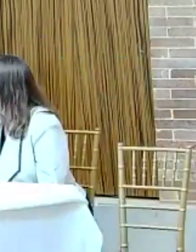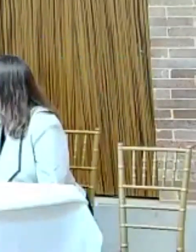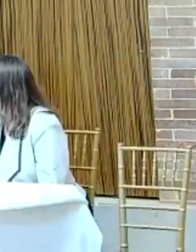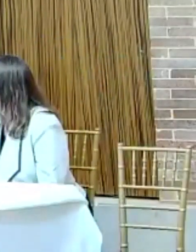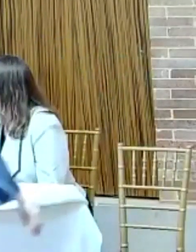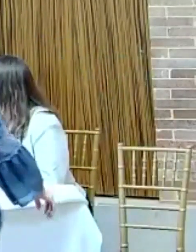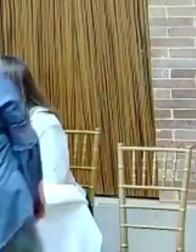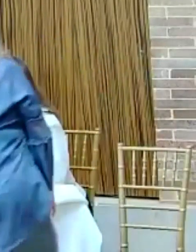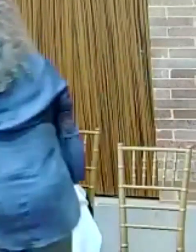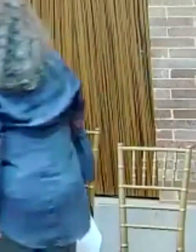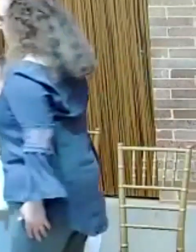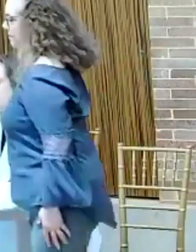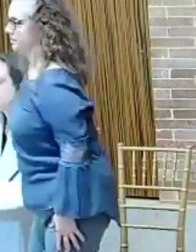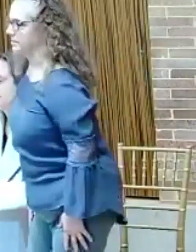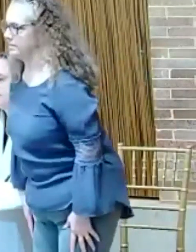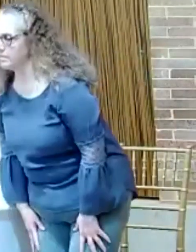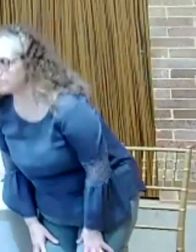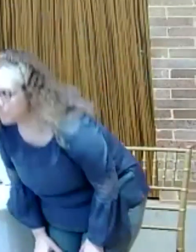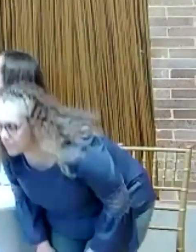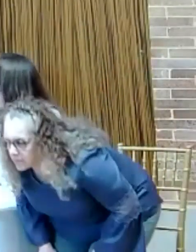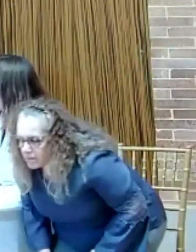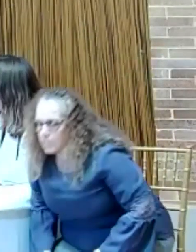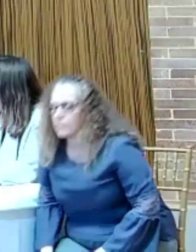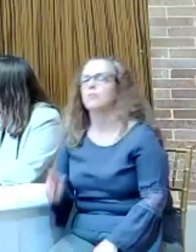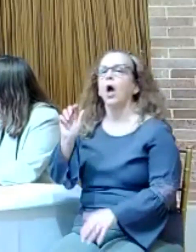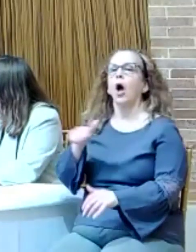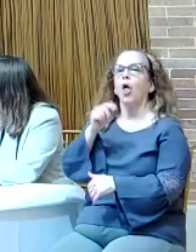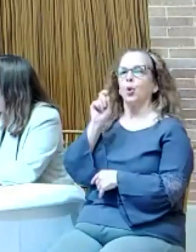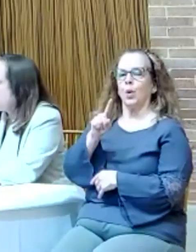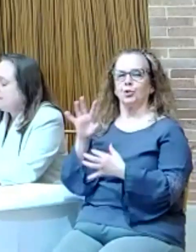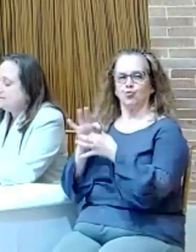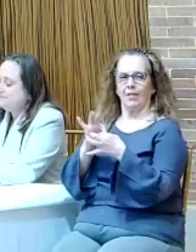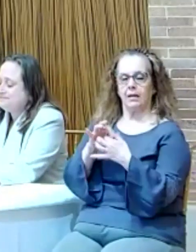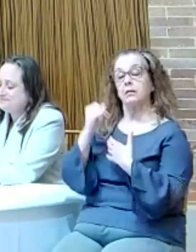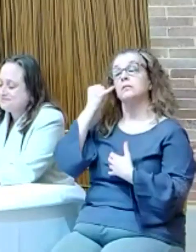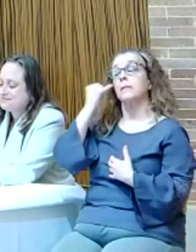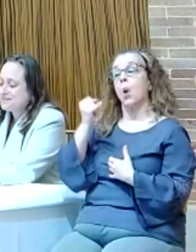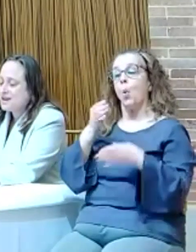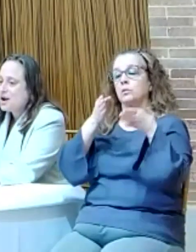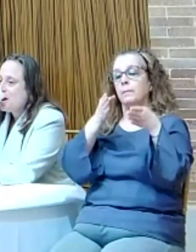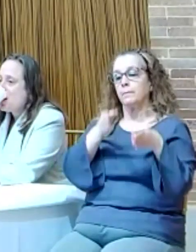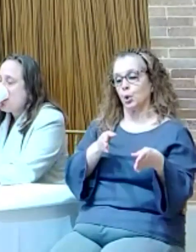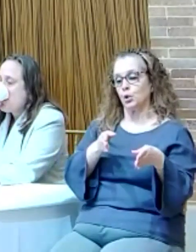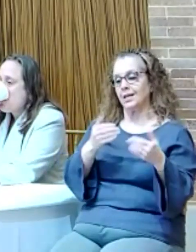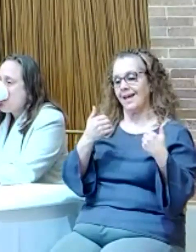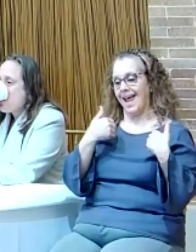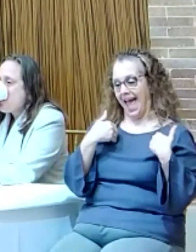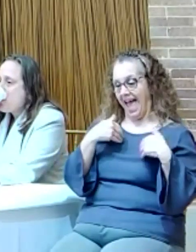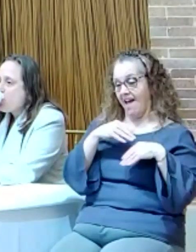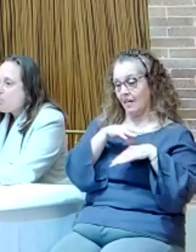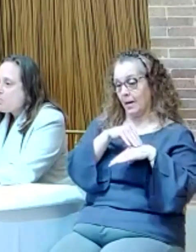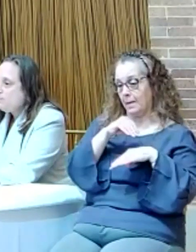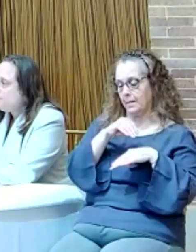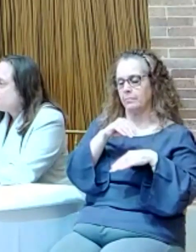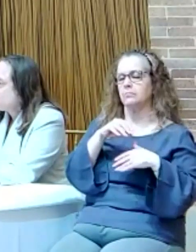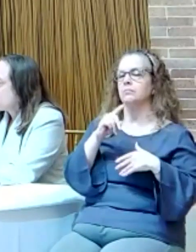question if a perspective tenant has a pitbull or a Rottweiler as a service dog can they